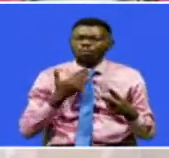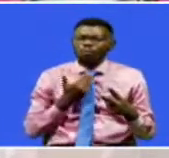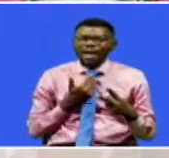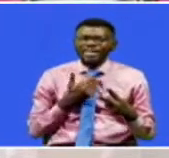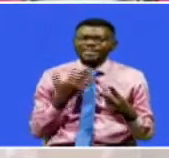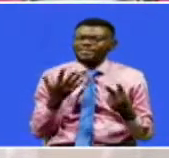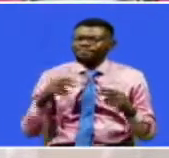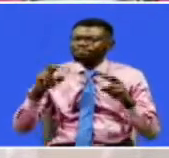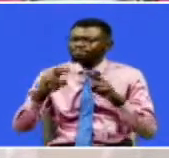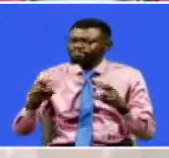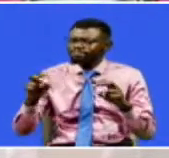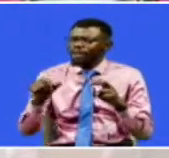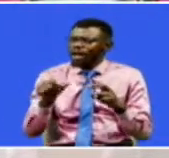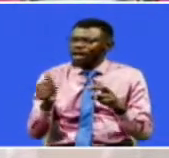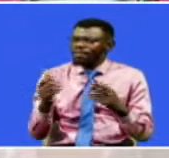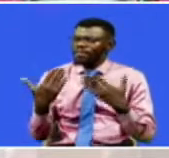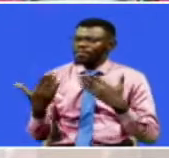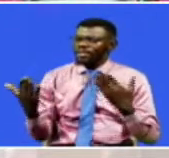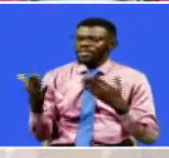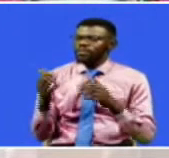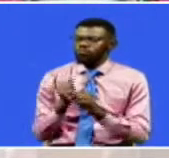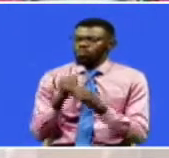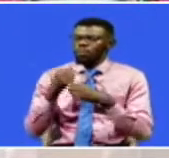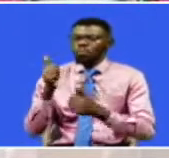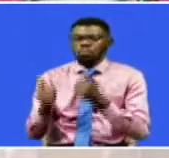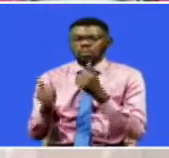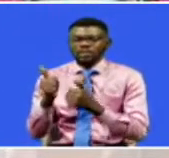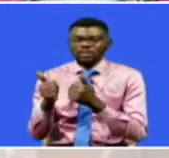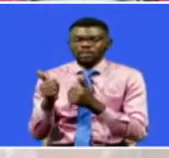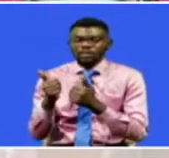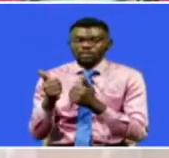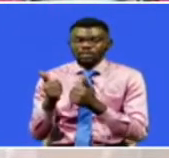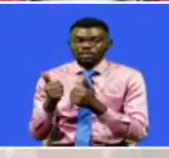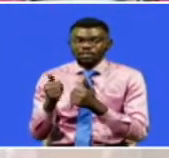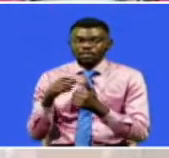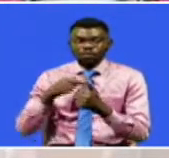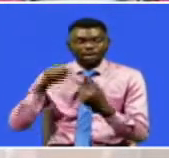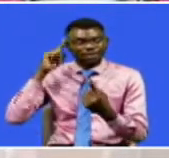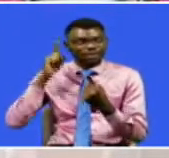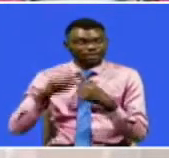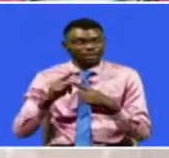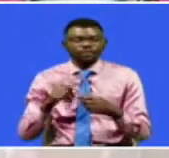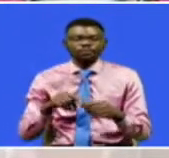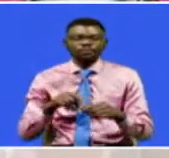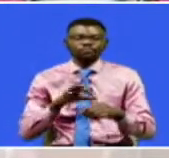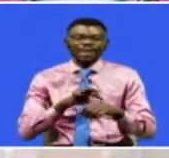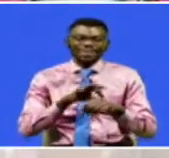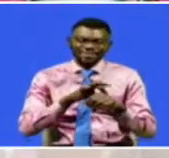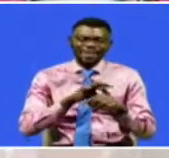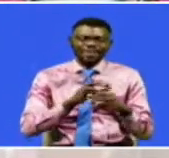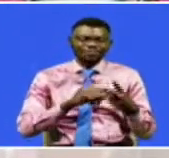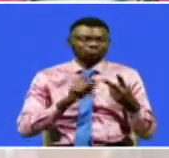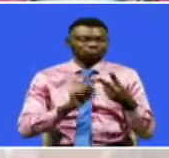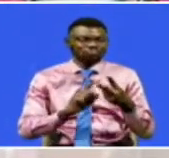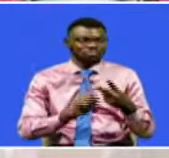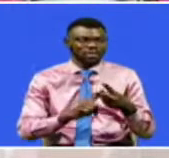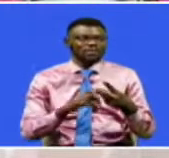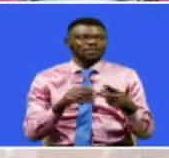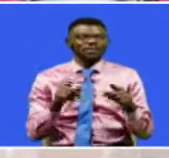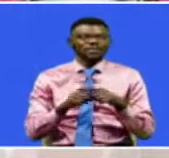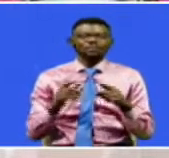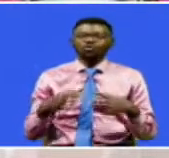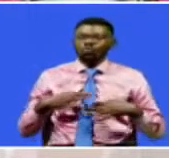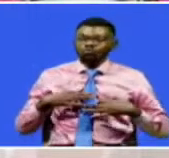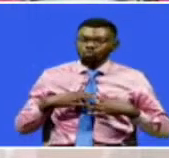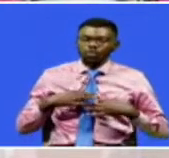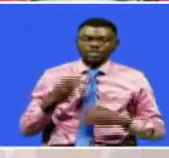these other products that we can produce. I have told you, we are targeting leather, we are targeting textile,